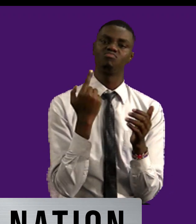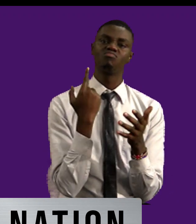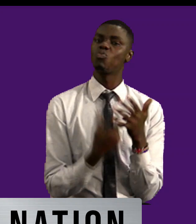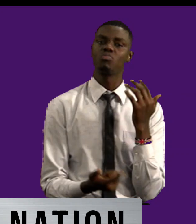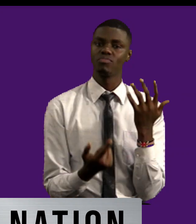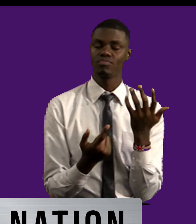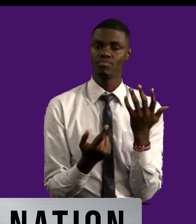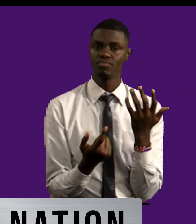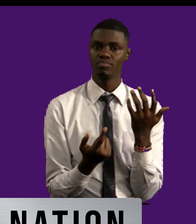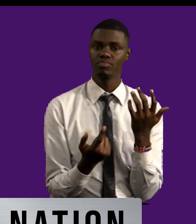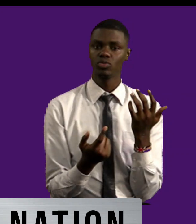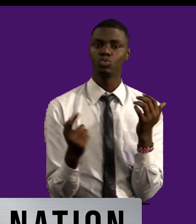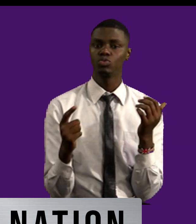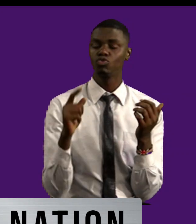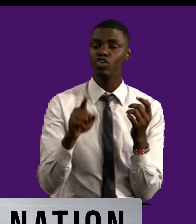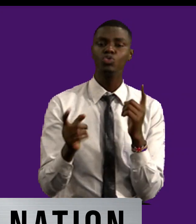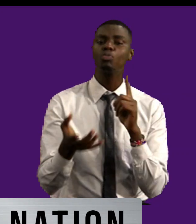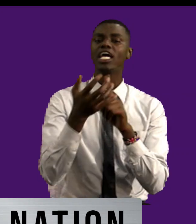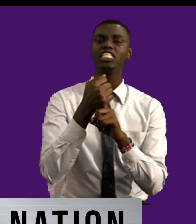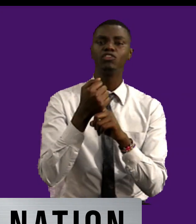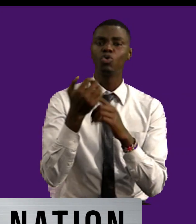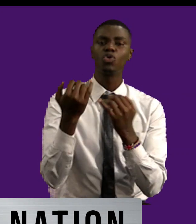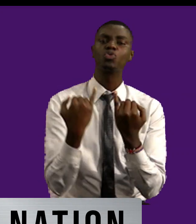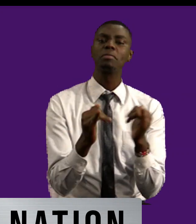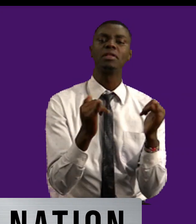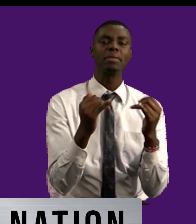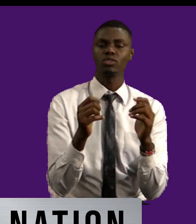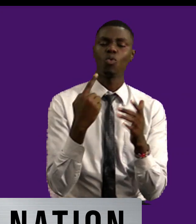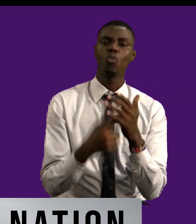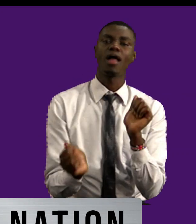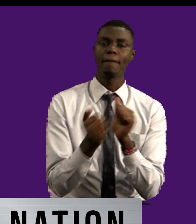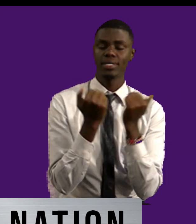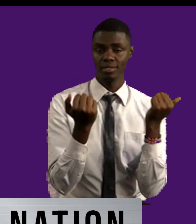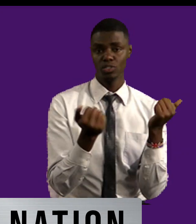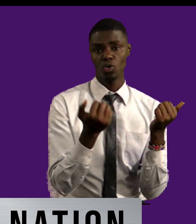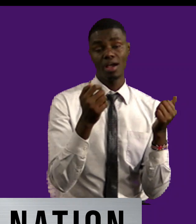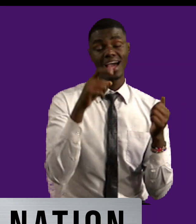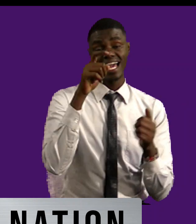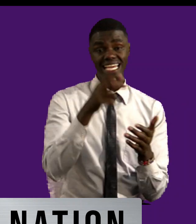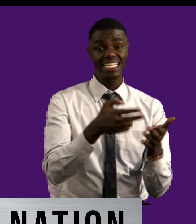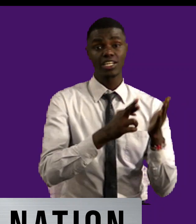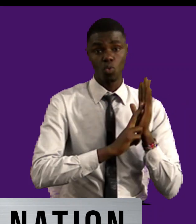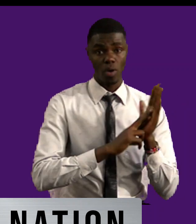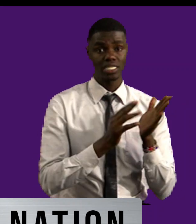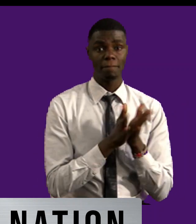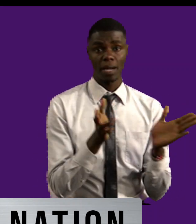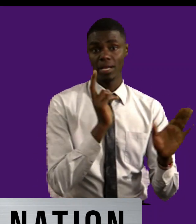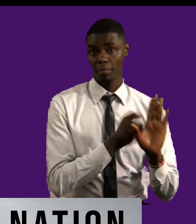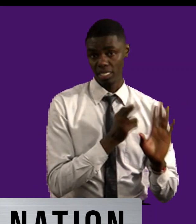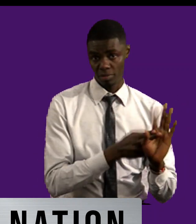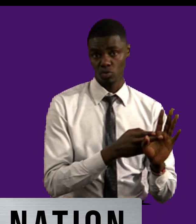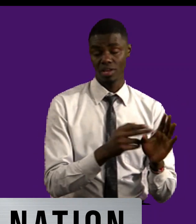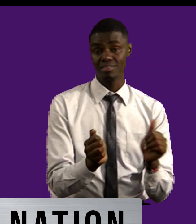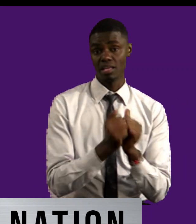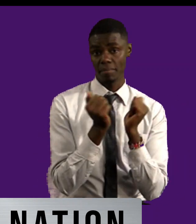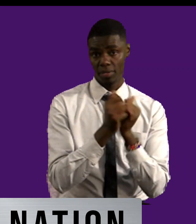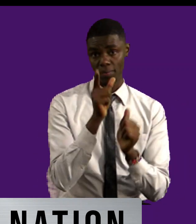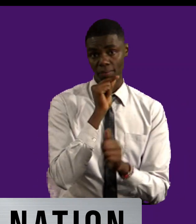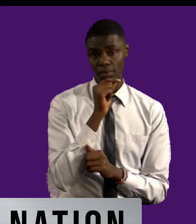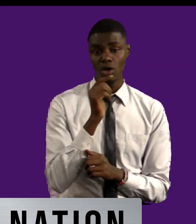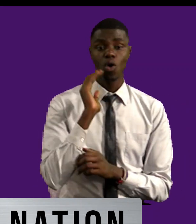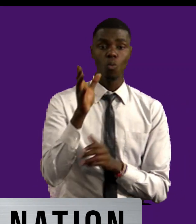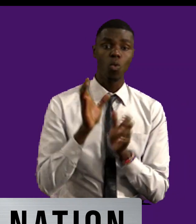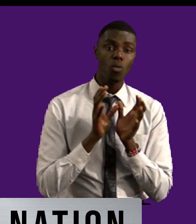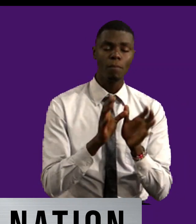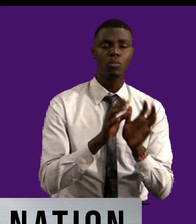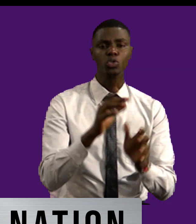It must be something that requires public participation. Which is happening, you say? Which is happening. And we push,